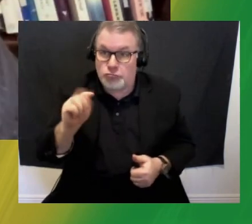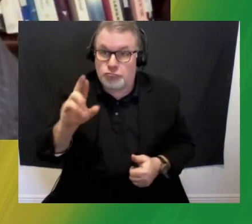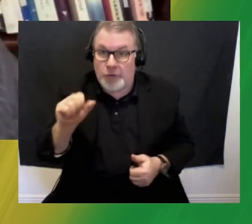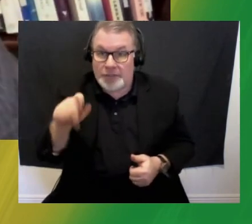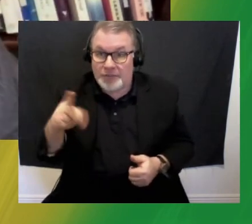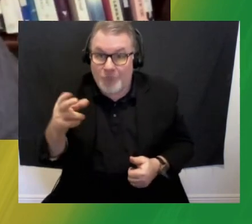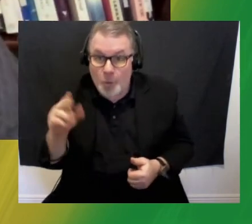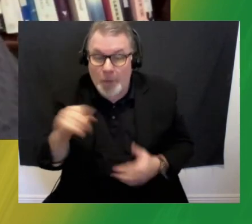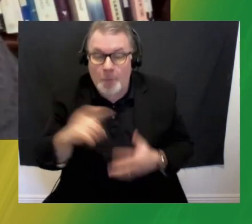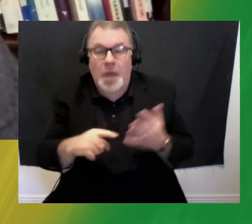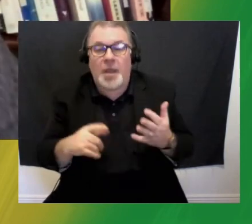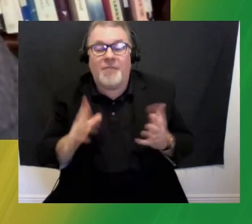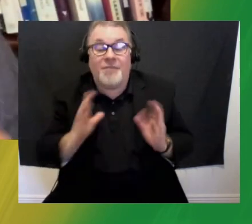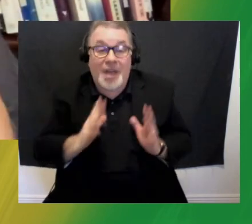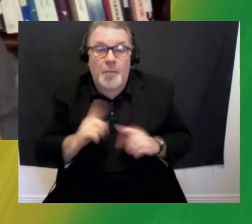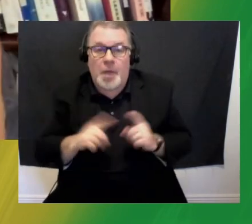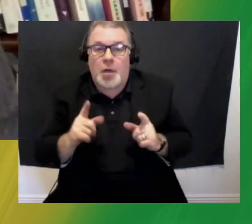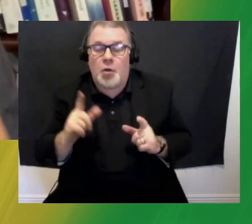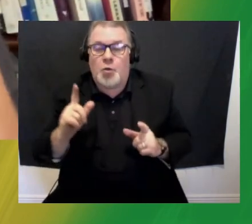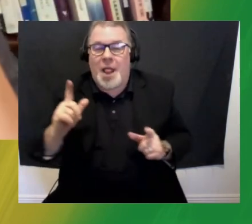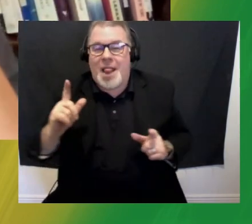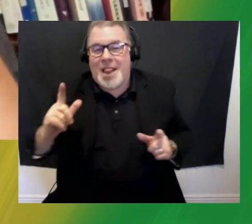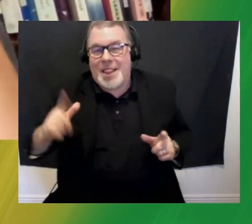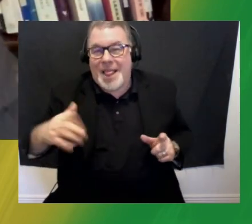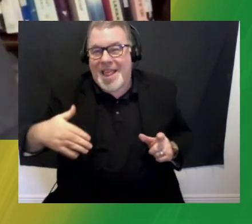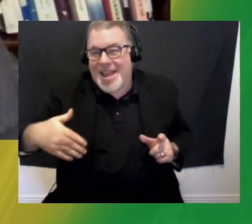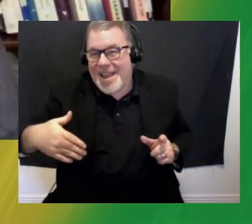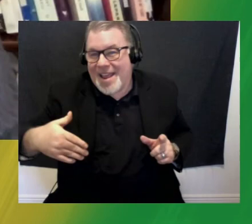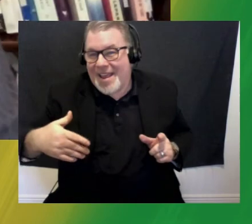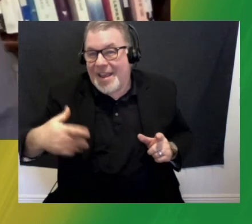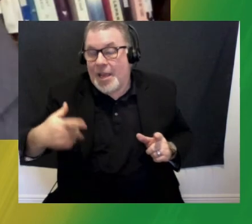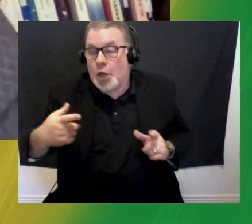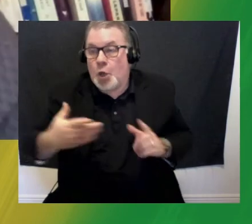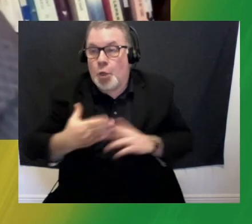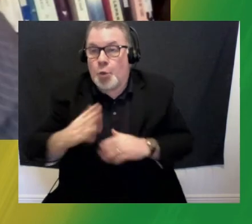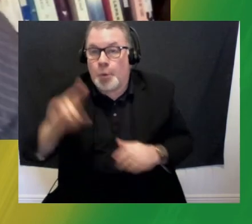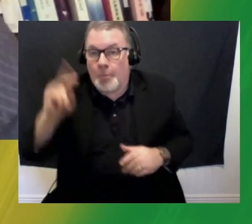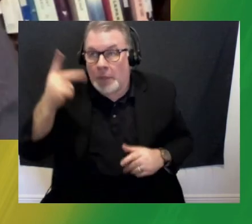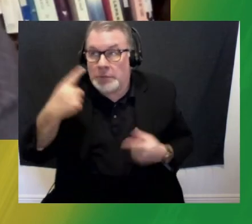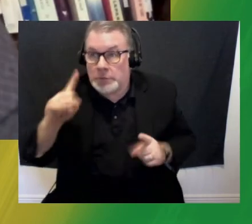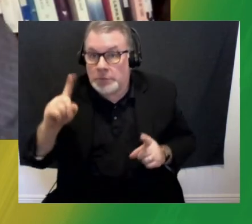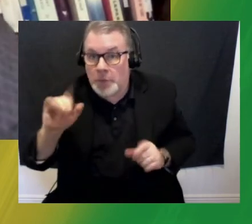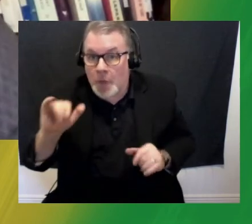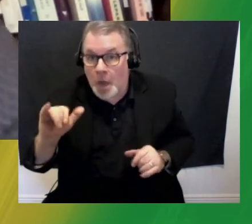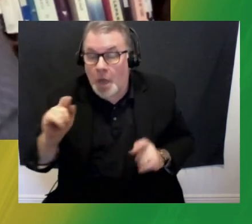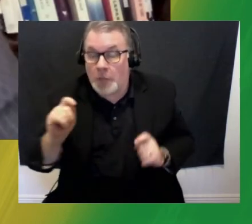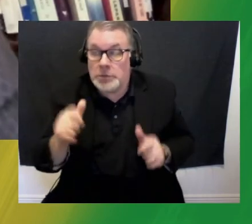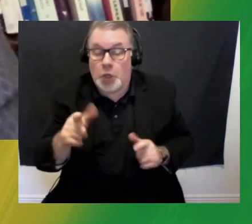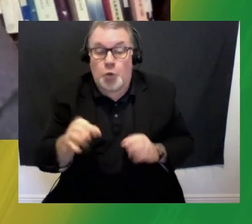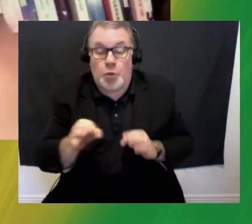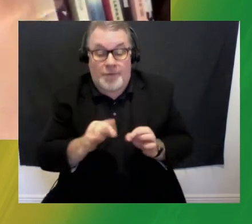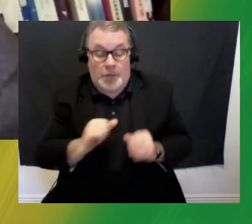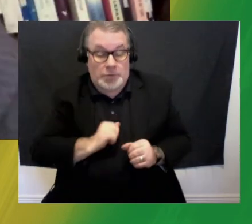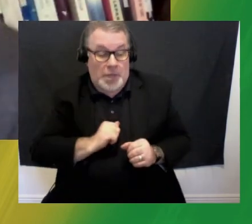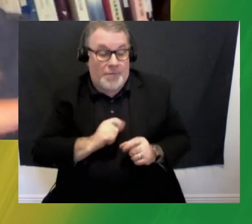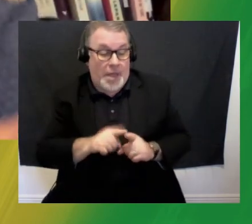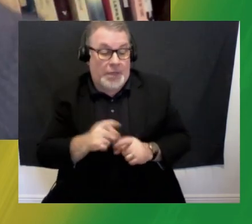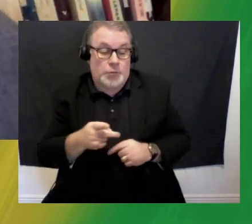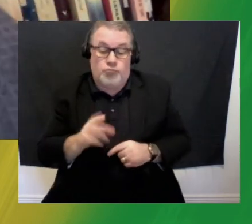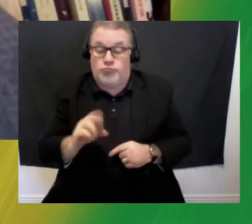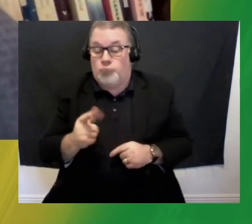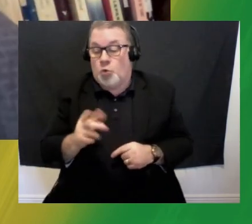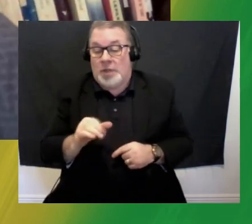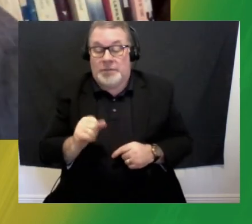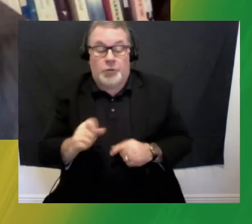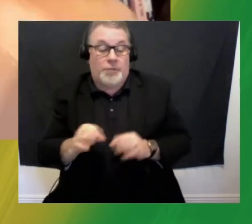into consciousness sort of late to the game and you come to it through your politics, so all of a sudden you define yourself as progressive, you define